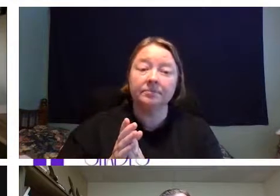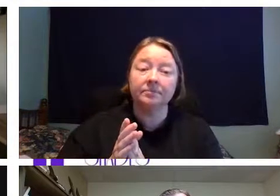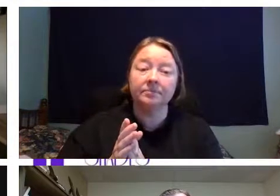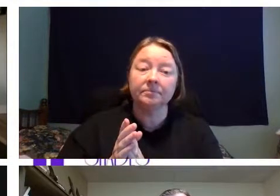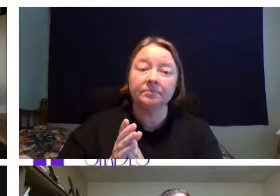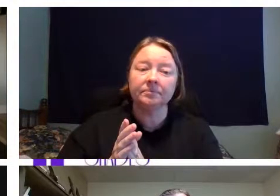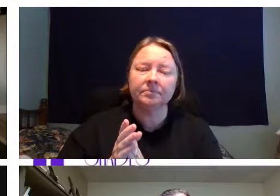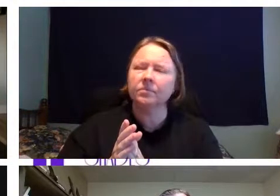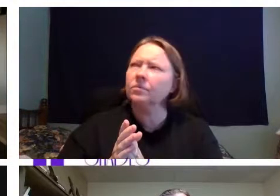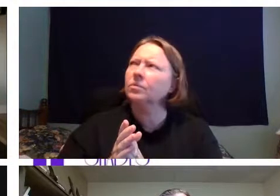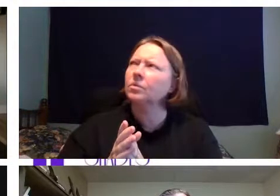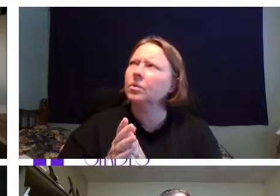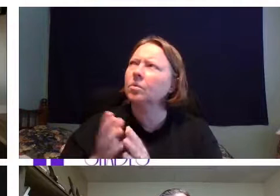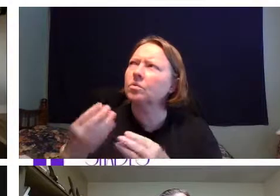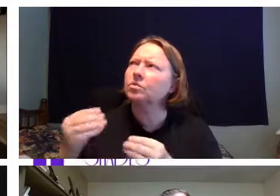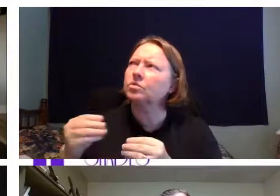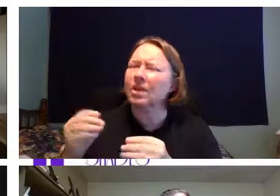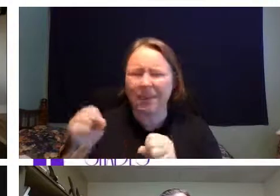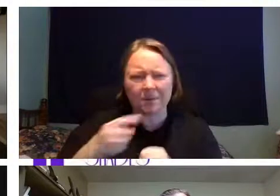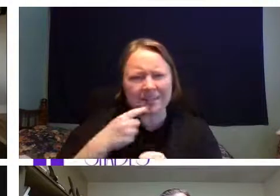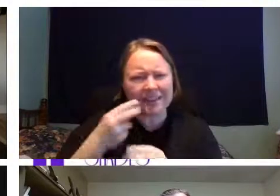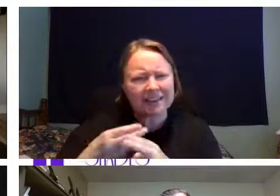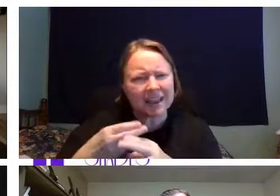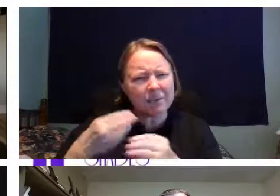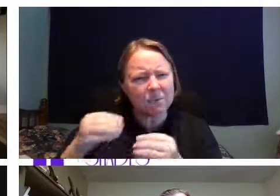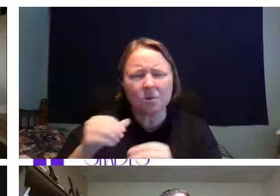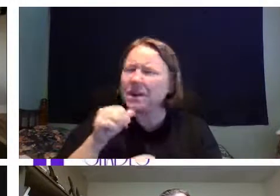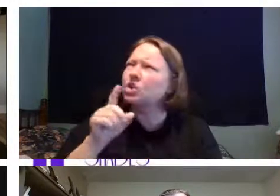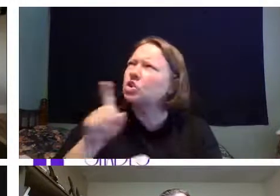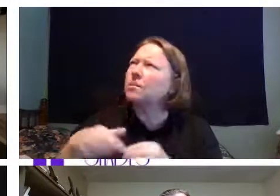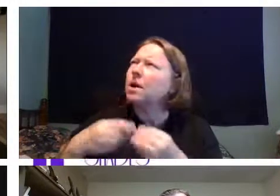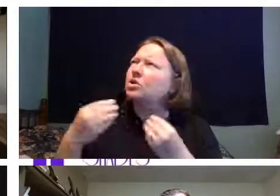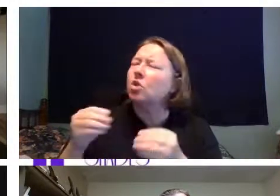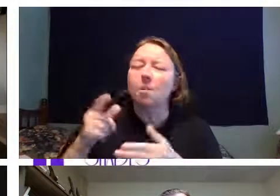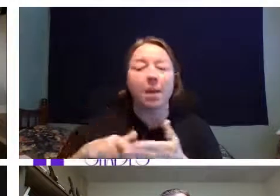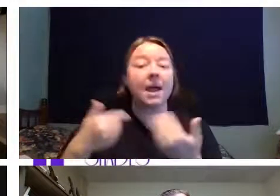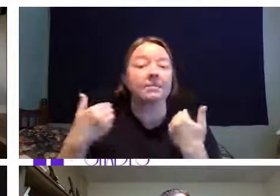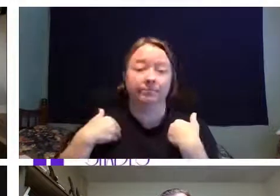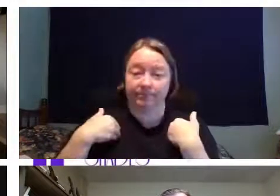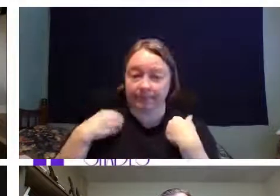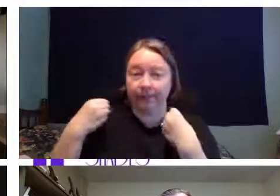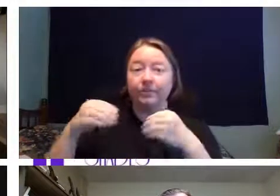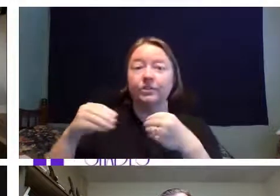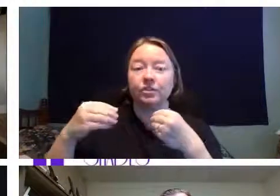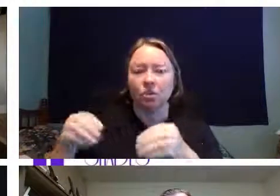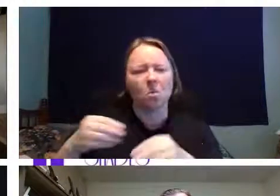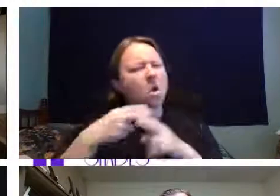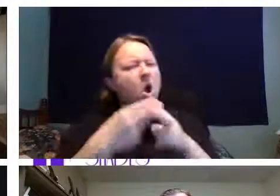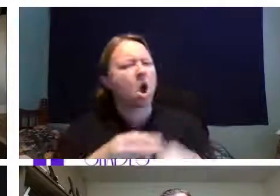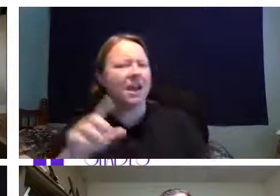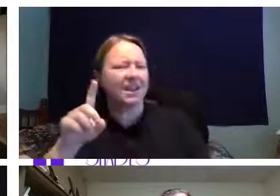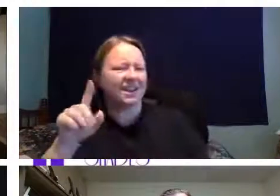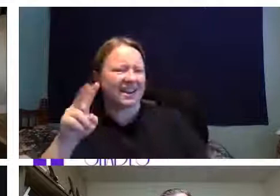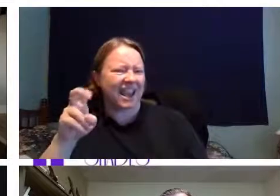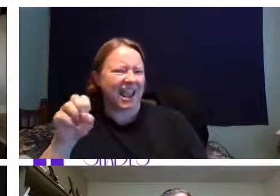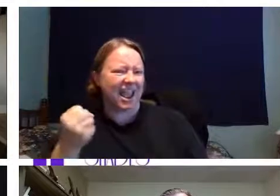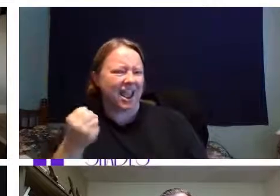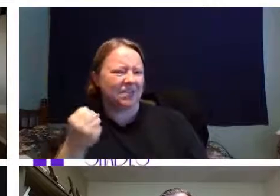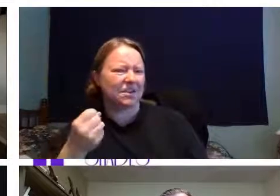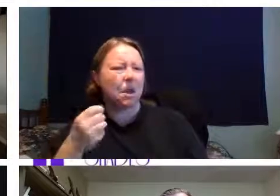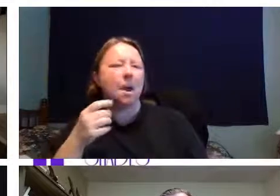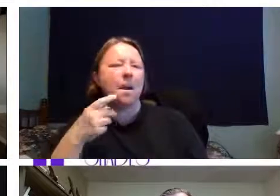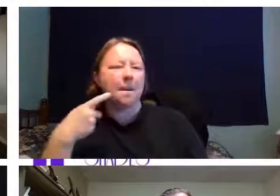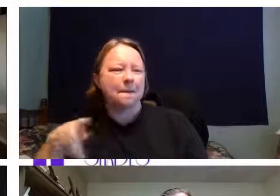What's the store? Well, can we say the store? We're not sure about the store, but there's a store. Let's call it Dave's Purple Dog